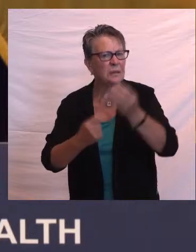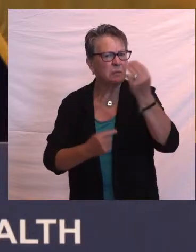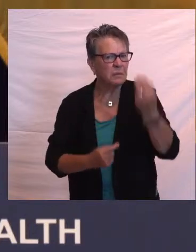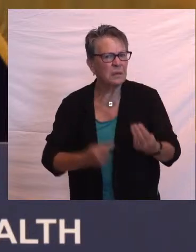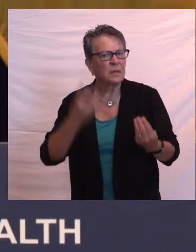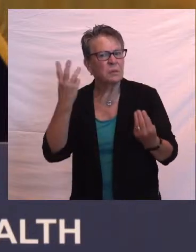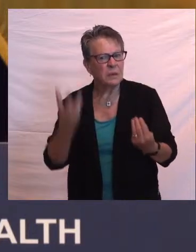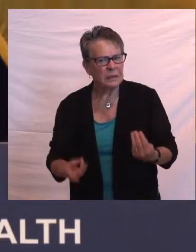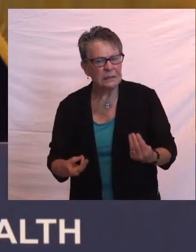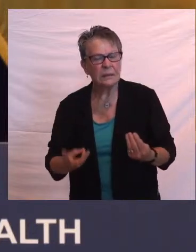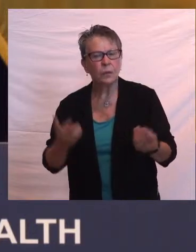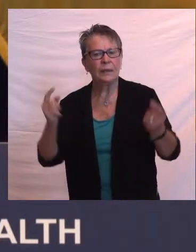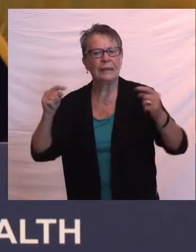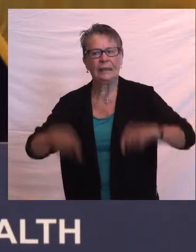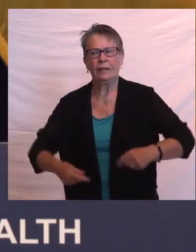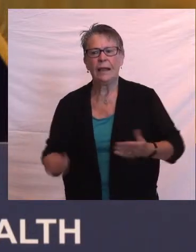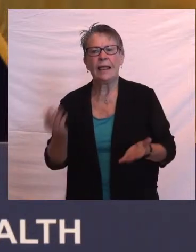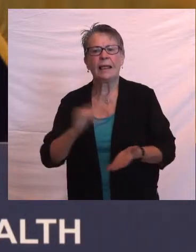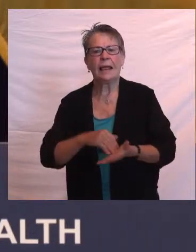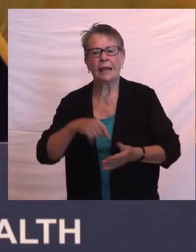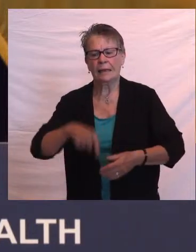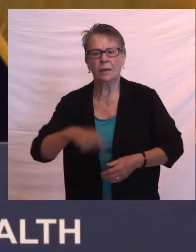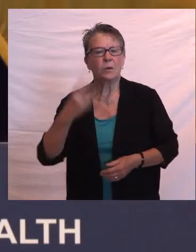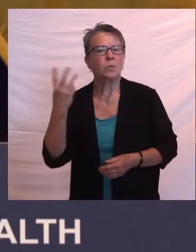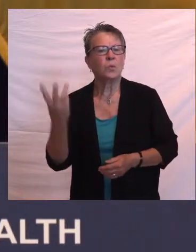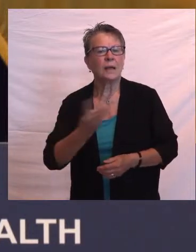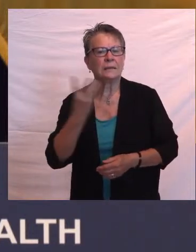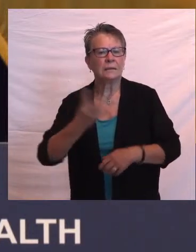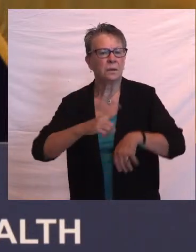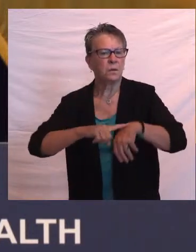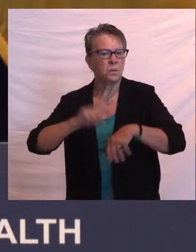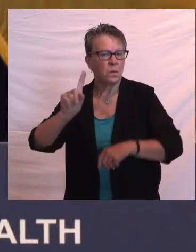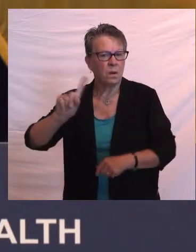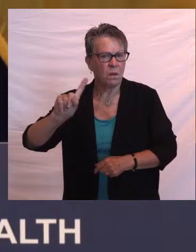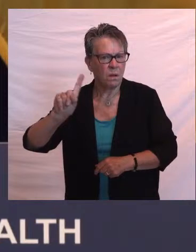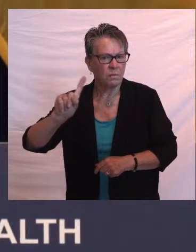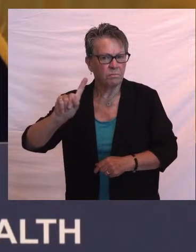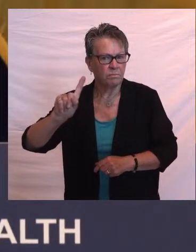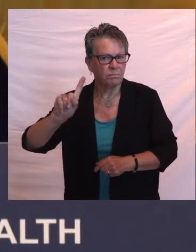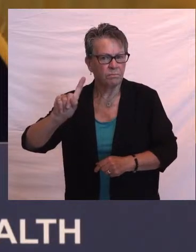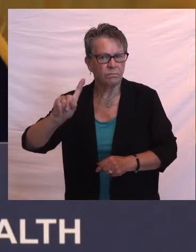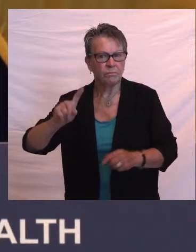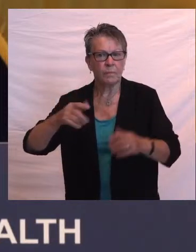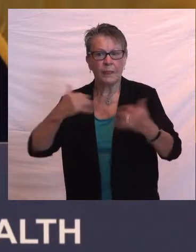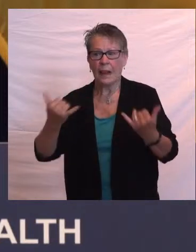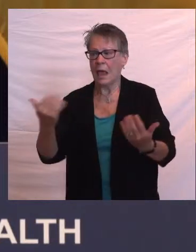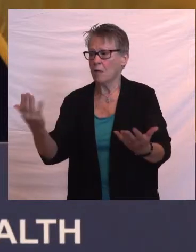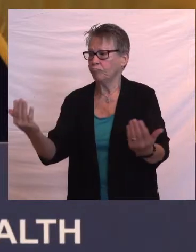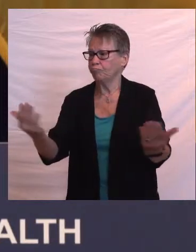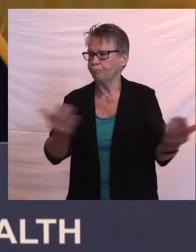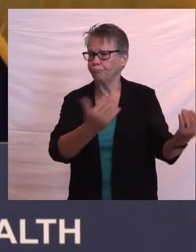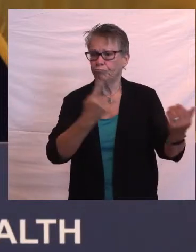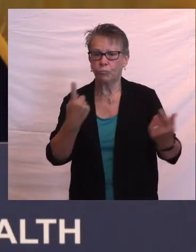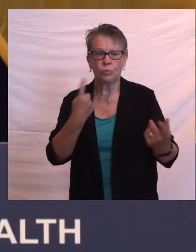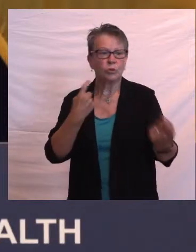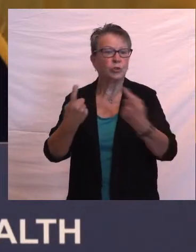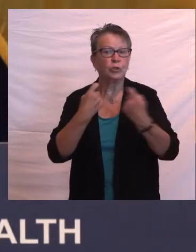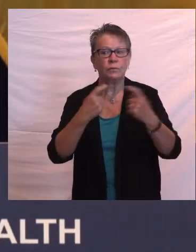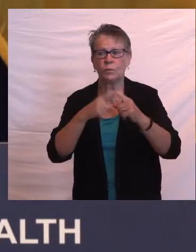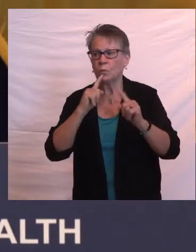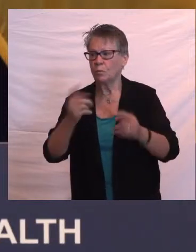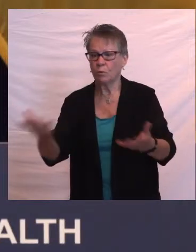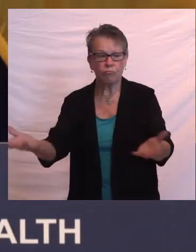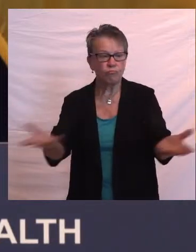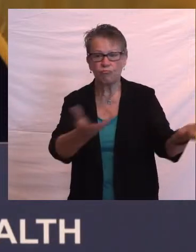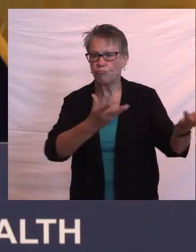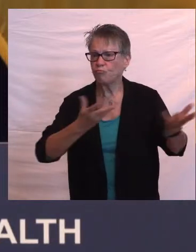together Wednesday at 1 o'clock, unless you hear otherwise. With that, Matt, good afternoon. Good afternoon, Governor. And you answered one of my questions about... Sophia's